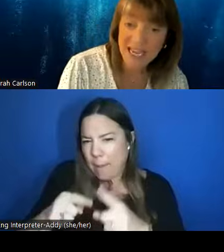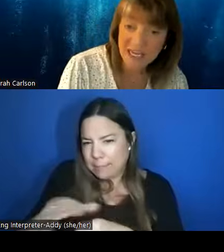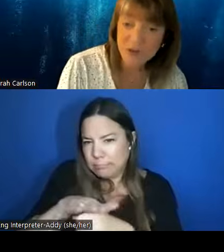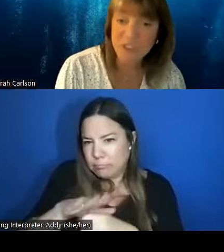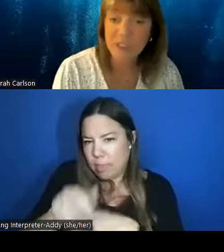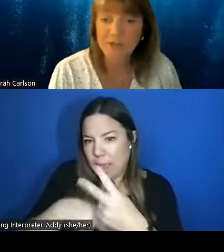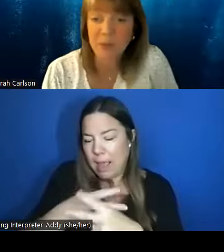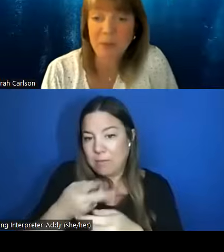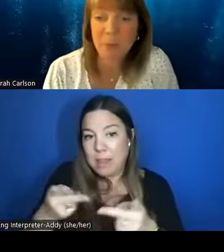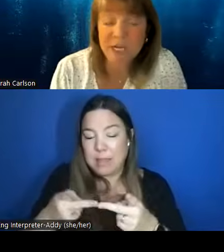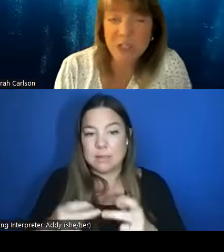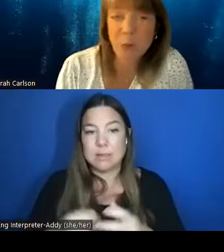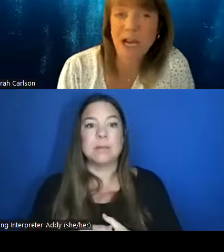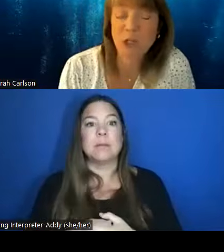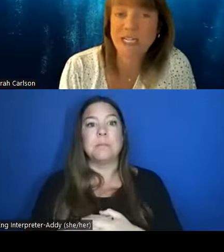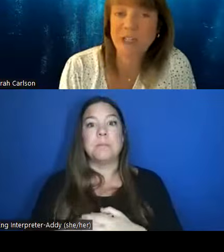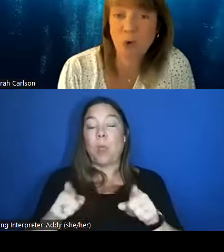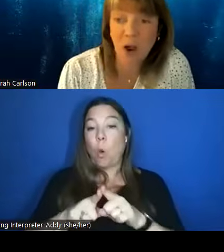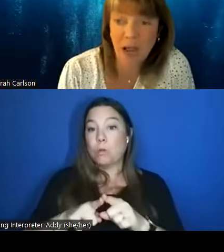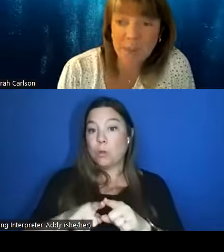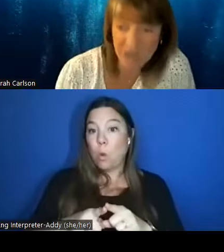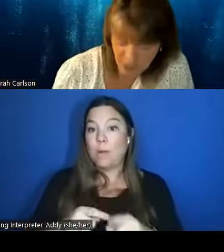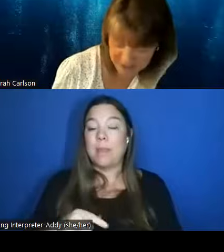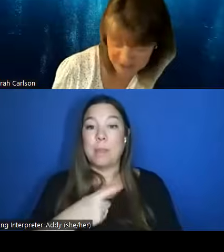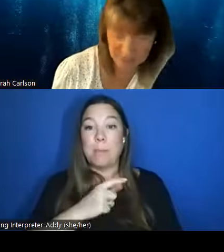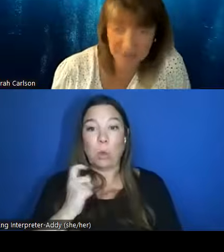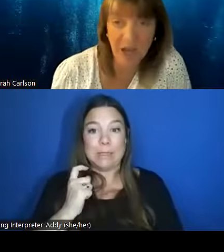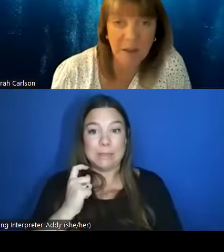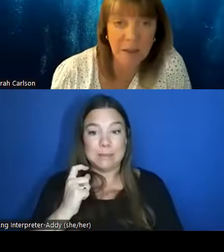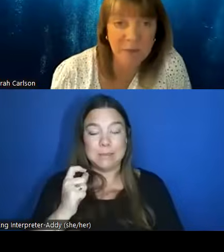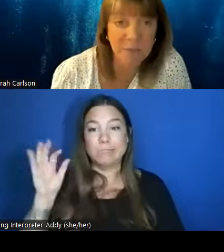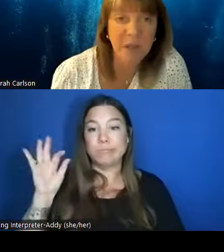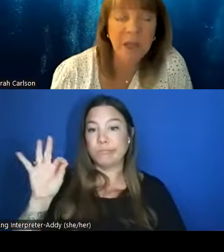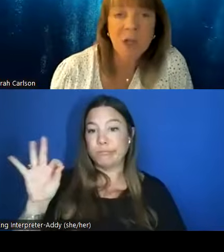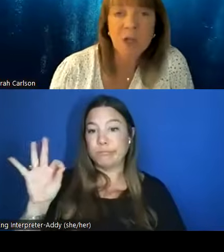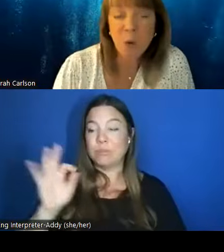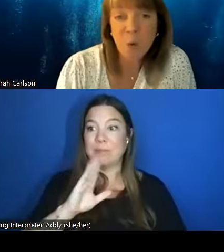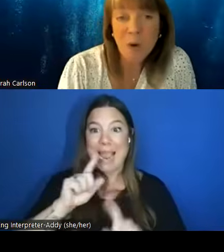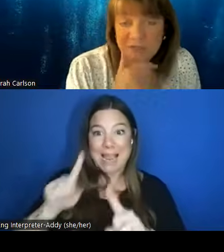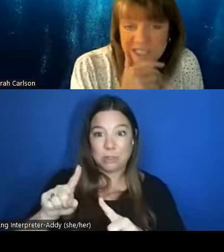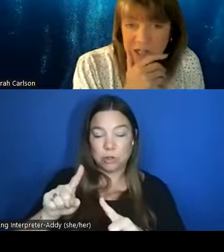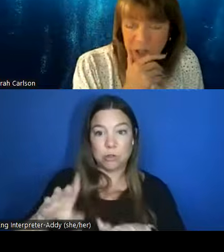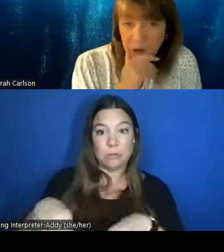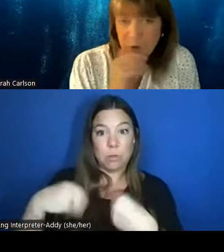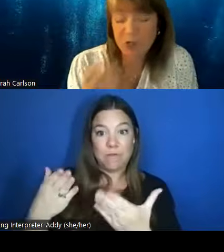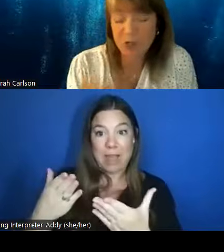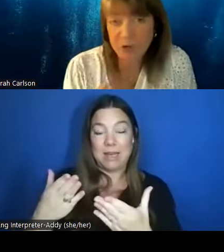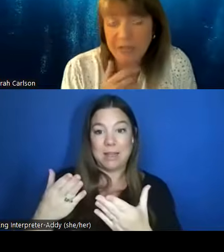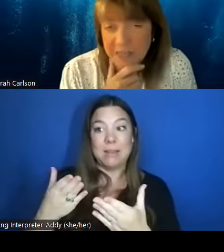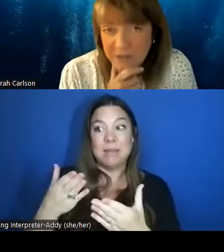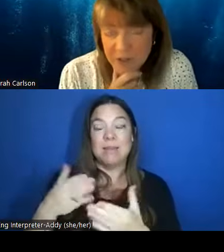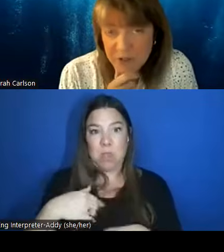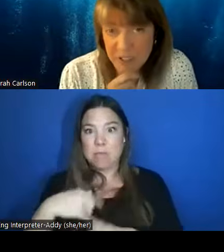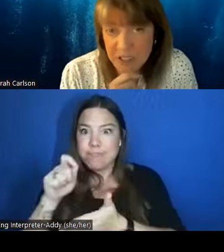that the answers delivered by the priest were actually inscribed on some of the columns. So when we visited Claros during